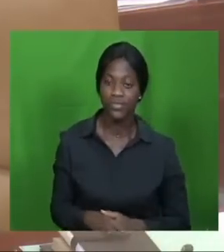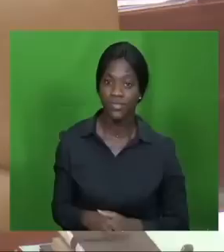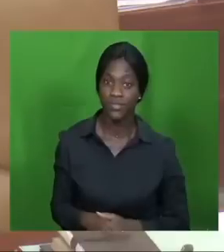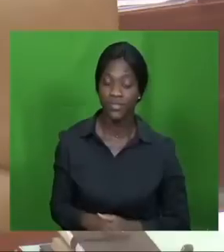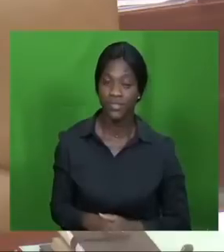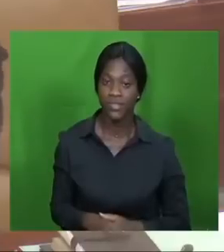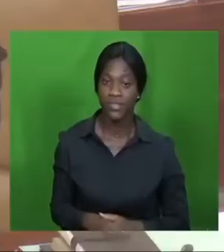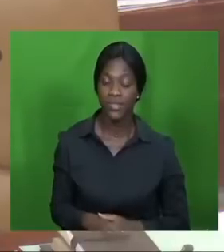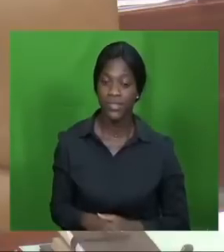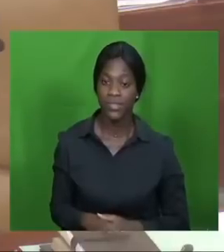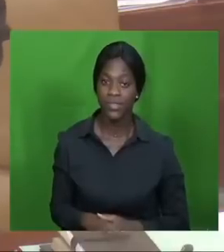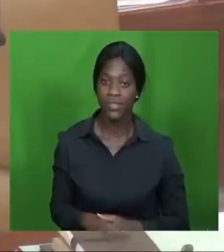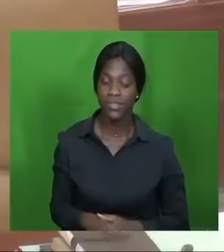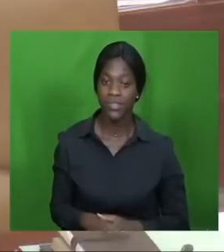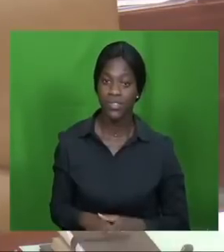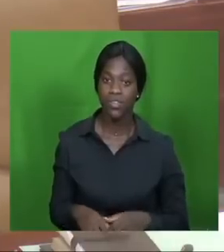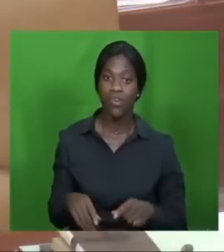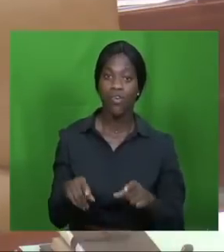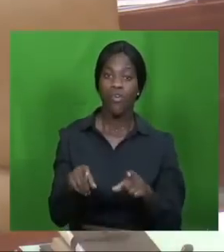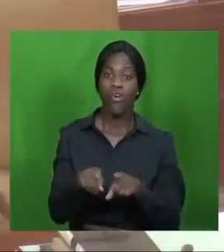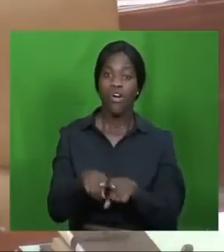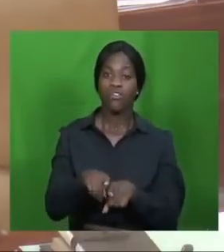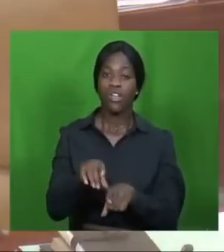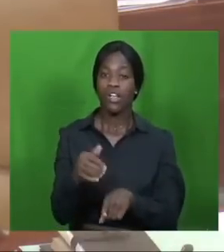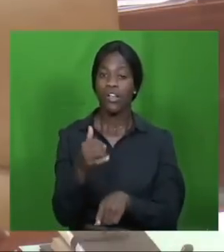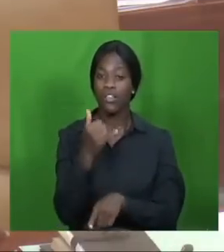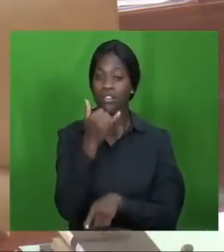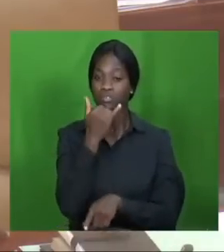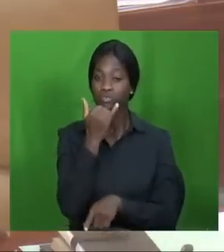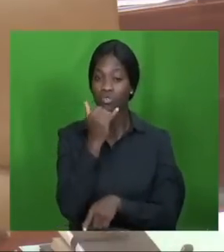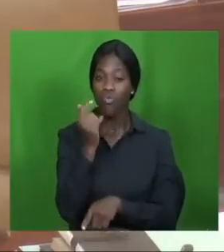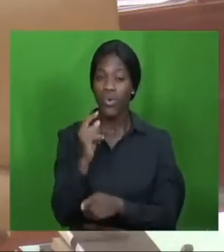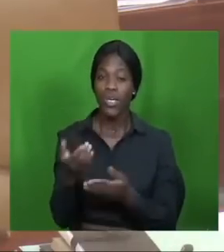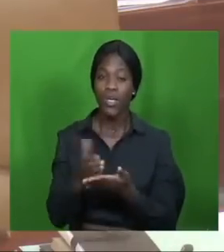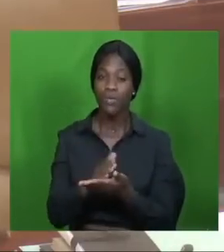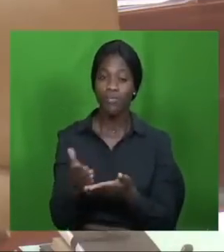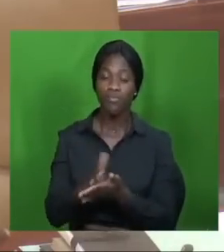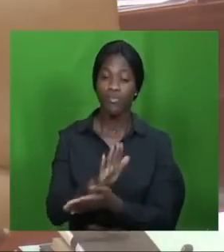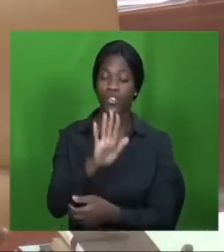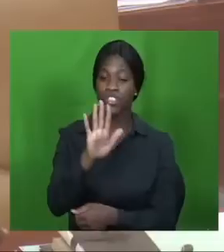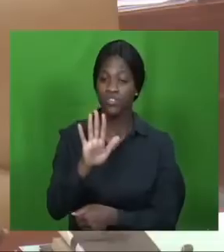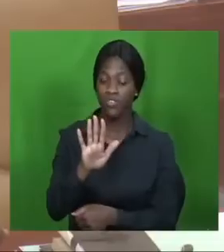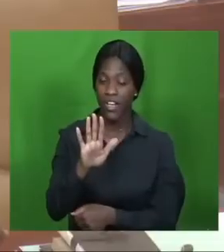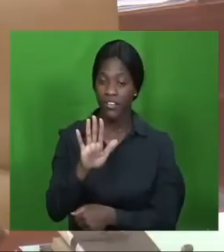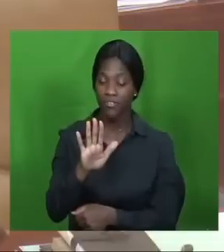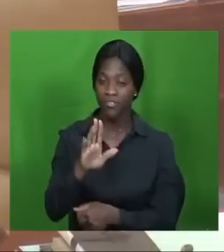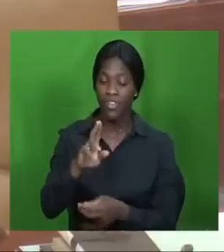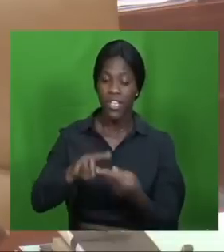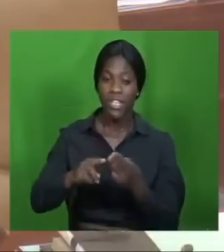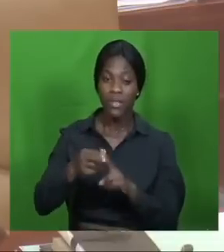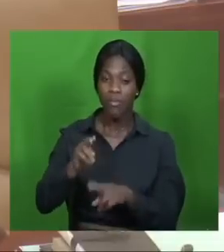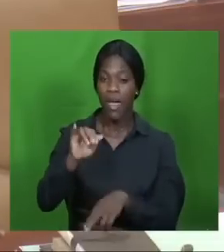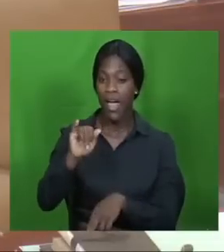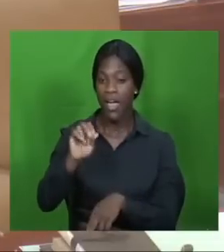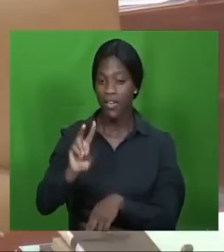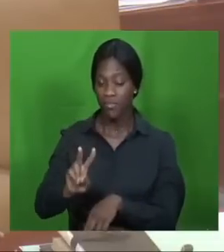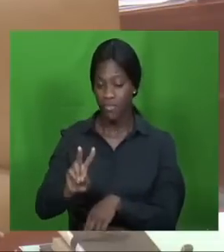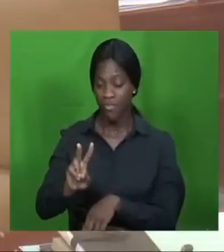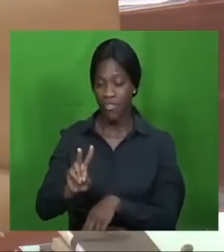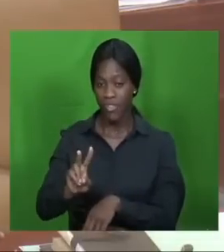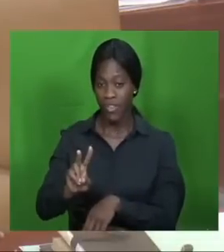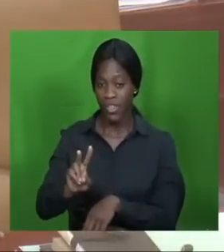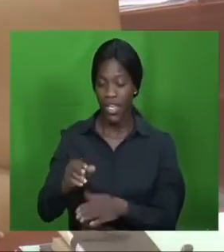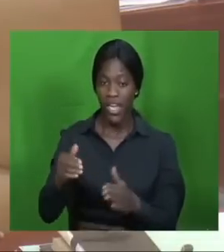again, another correction will be page 5. Page 5, item IV,